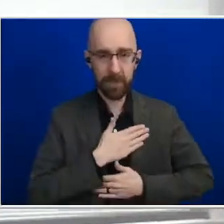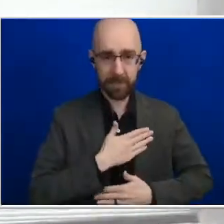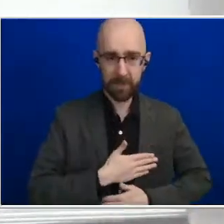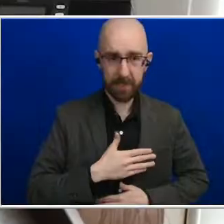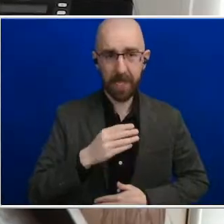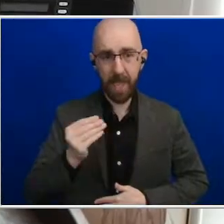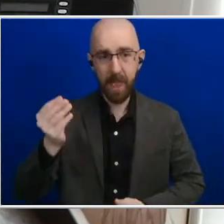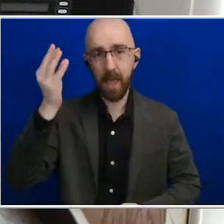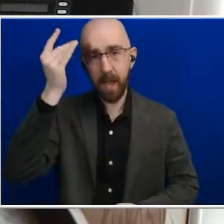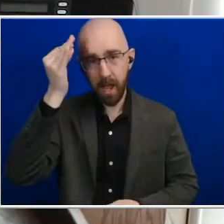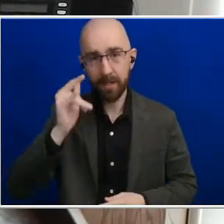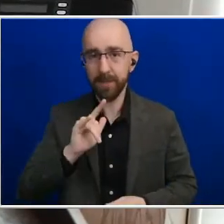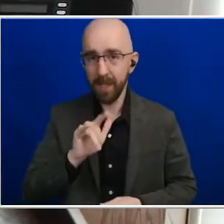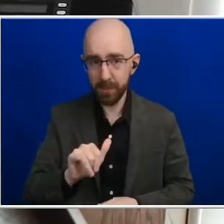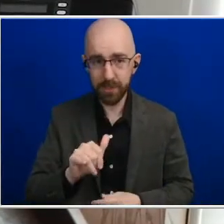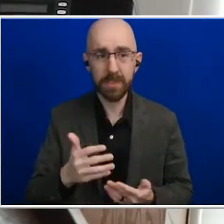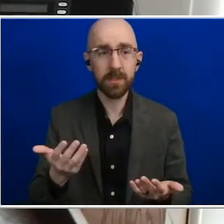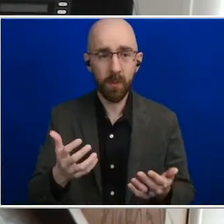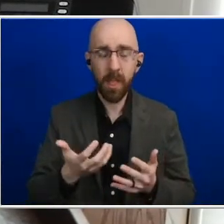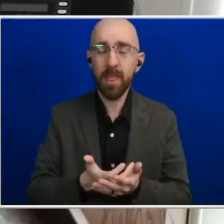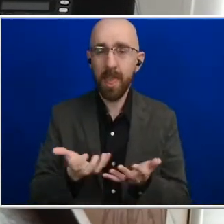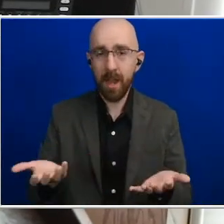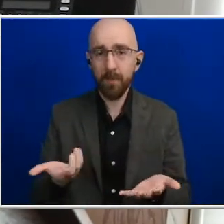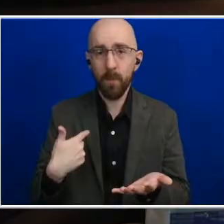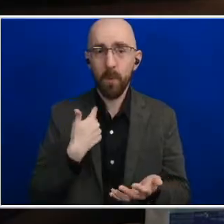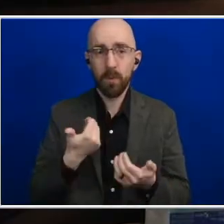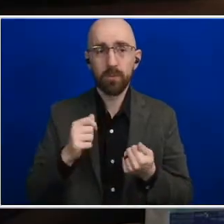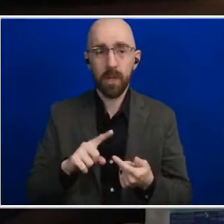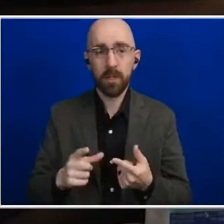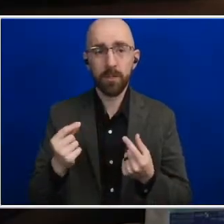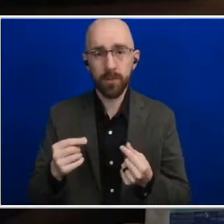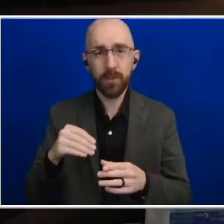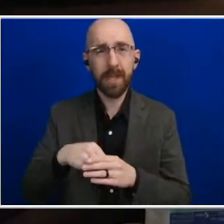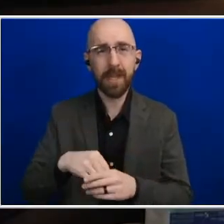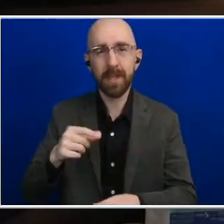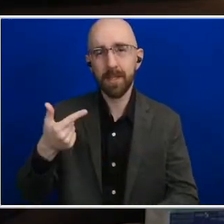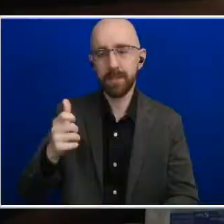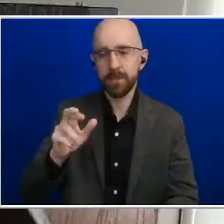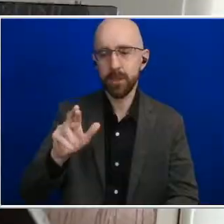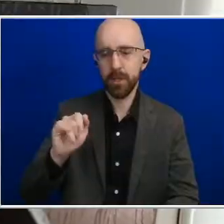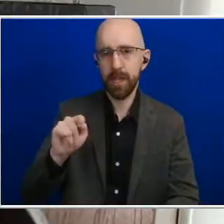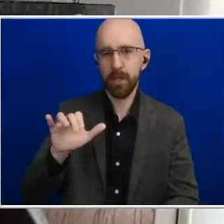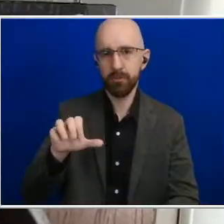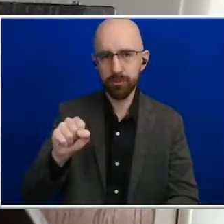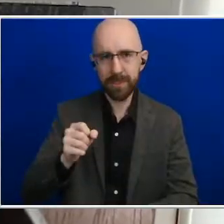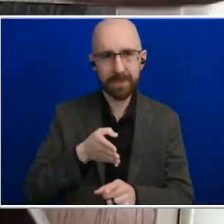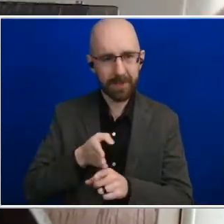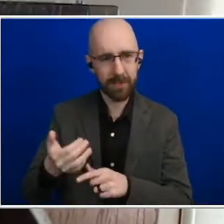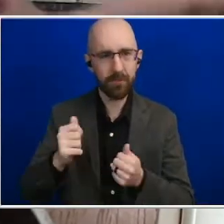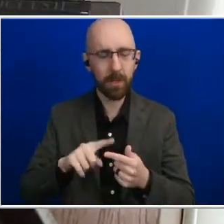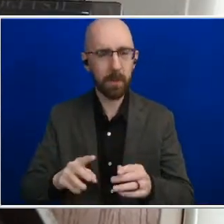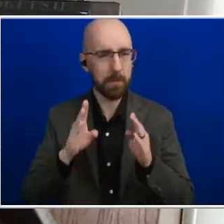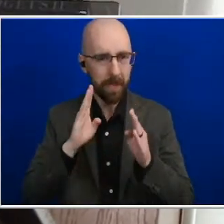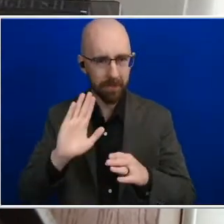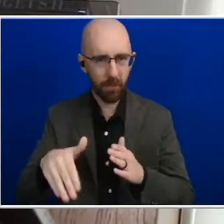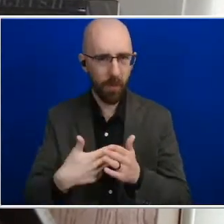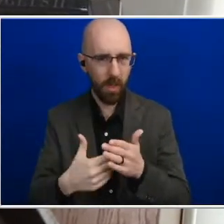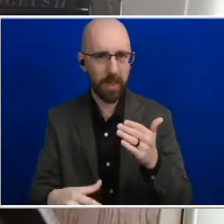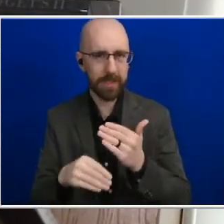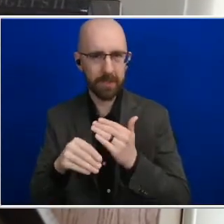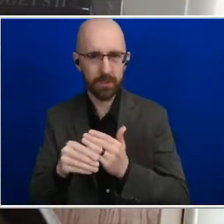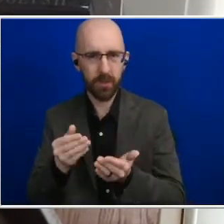actually. So a lot of what we're trying to do, certainly in the geriatrics field, is to pay attention to all these additional factors. There are